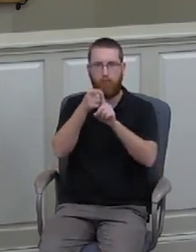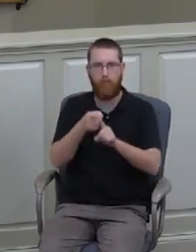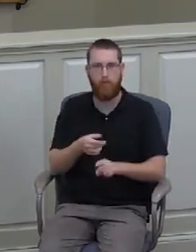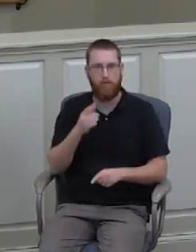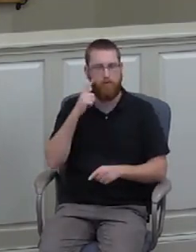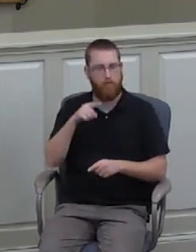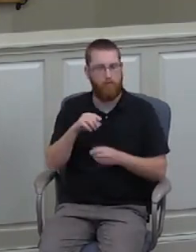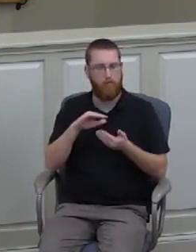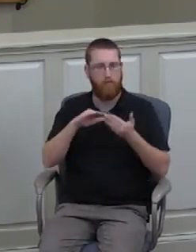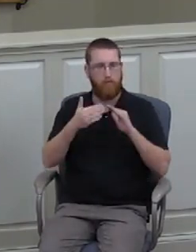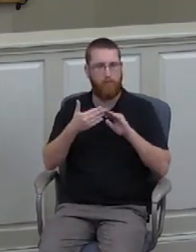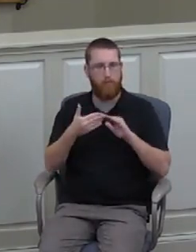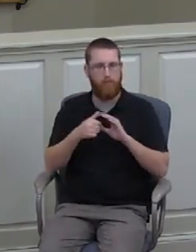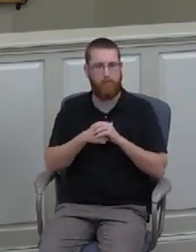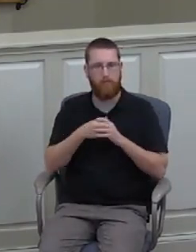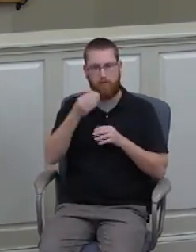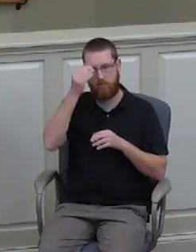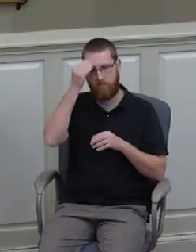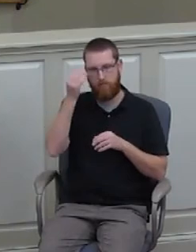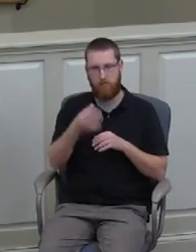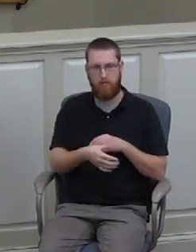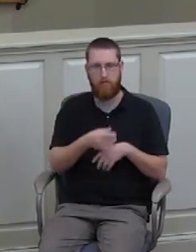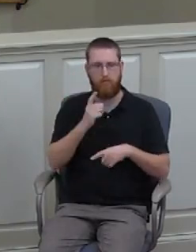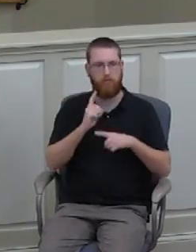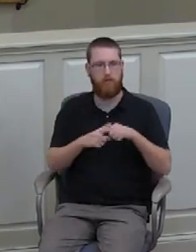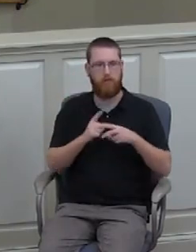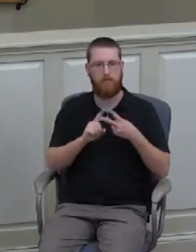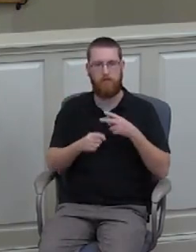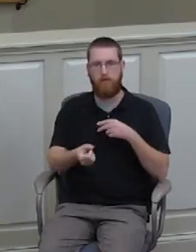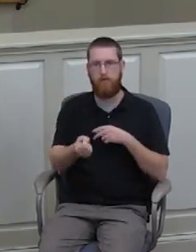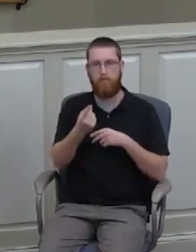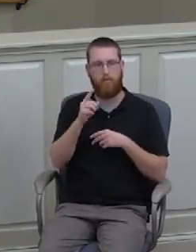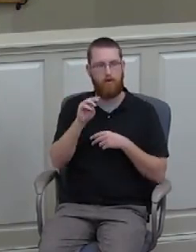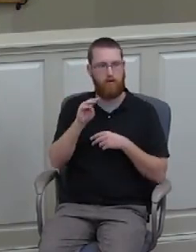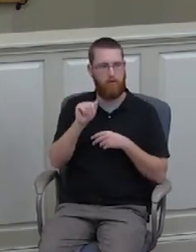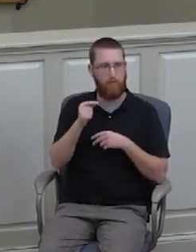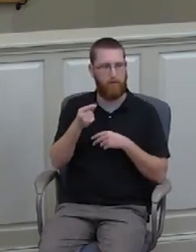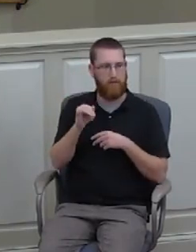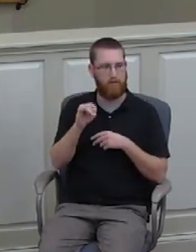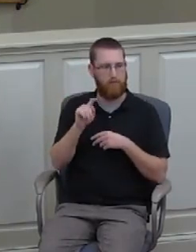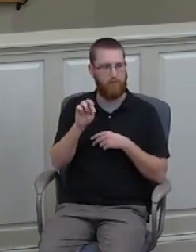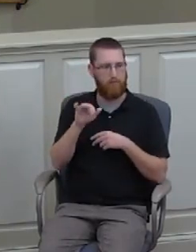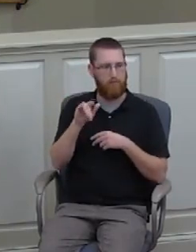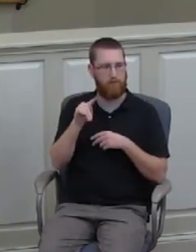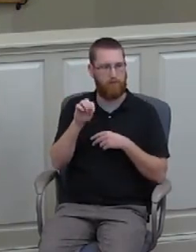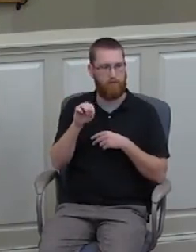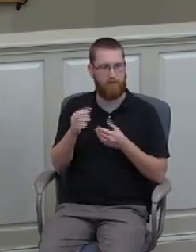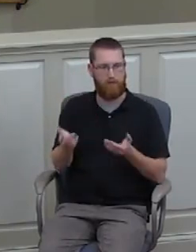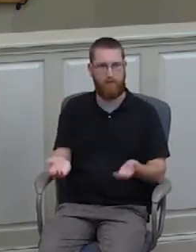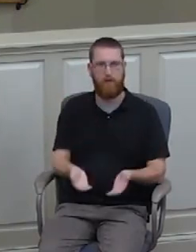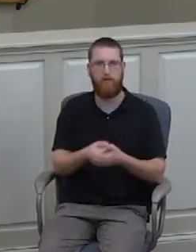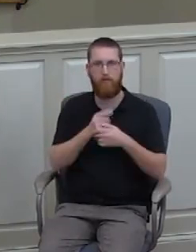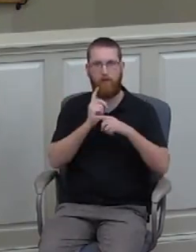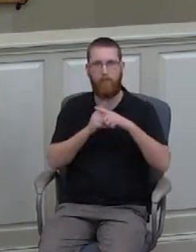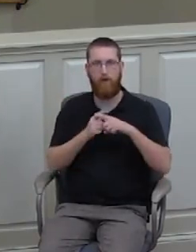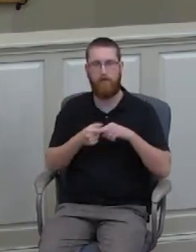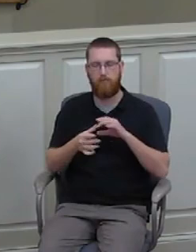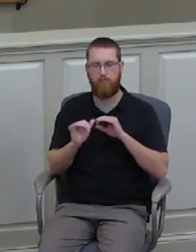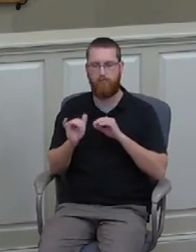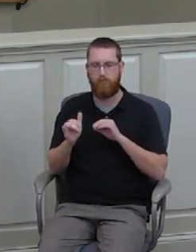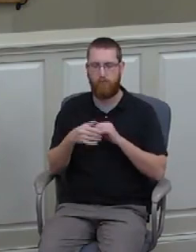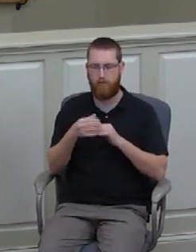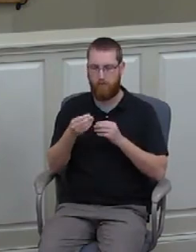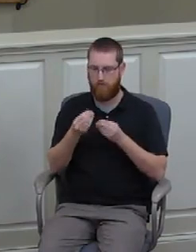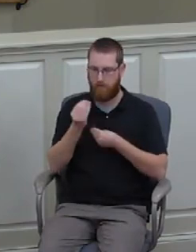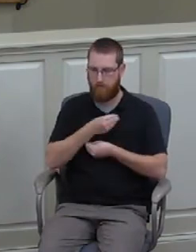community's pleasure, and we do have one magistrate here, and they'll get a chance to read it, but I thought they're positive ones, and I want to just kind of highlight them.